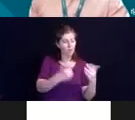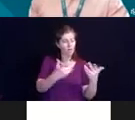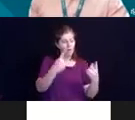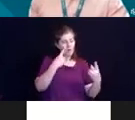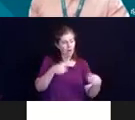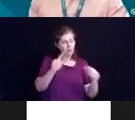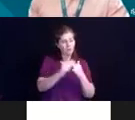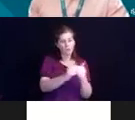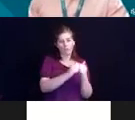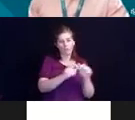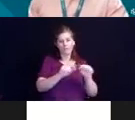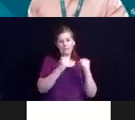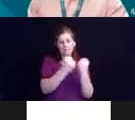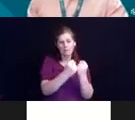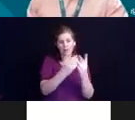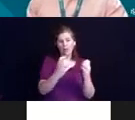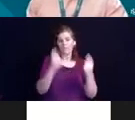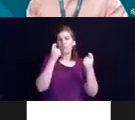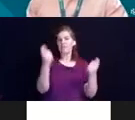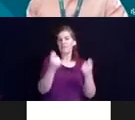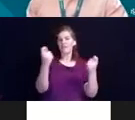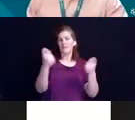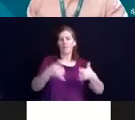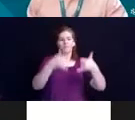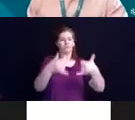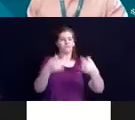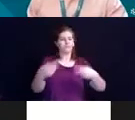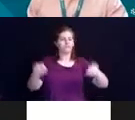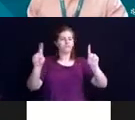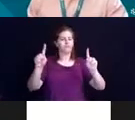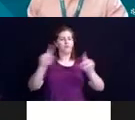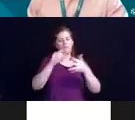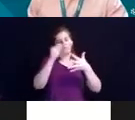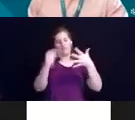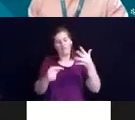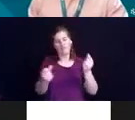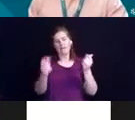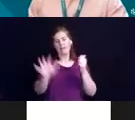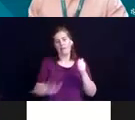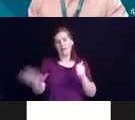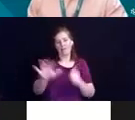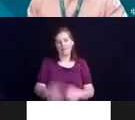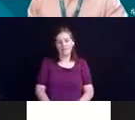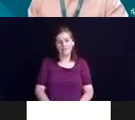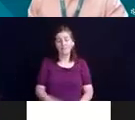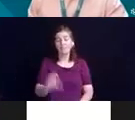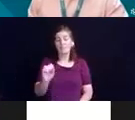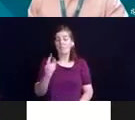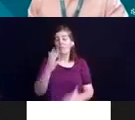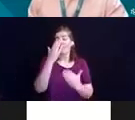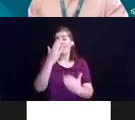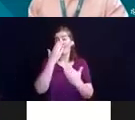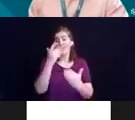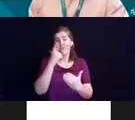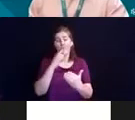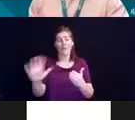as a team. And we want to celebrate and reward successes, and there are many of them out there. So we want to thank you for all the